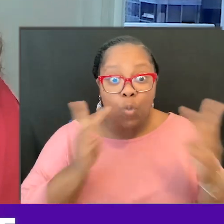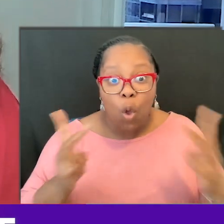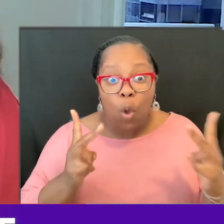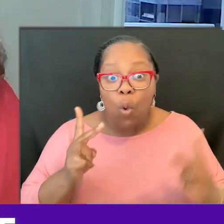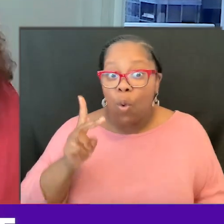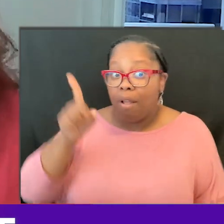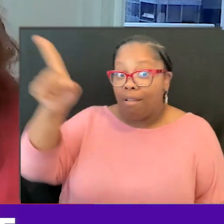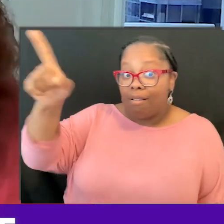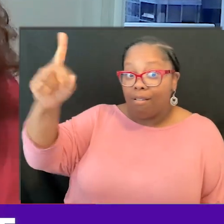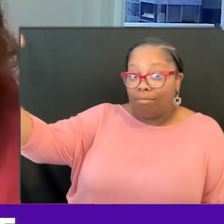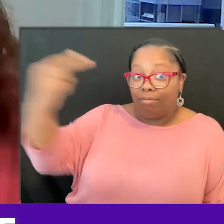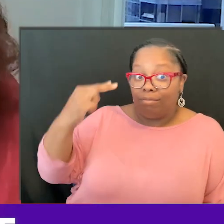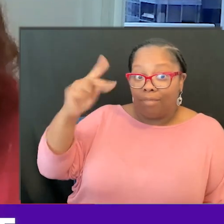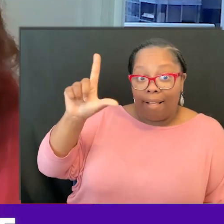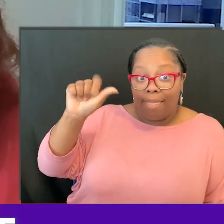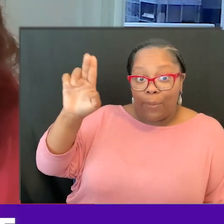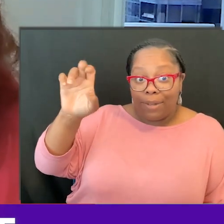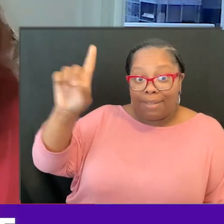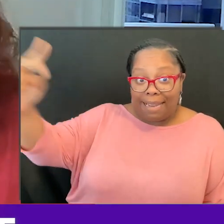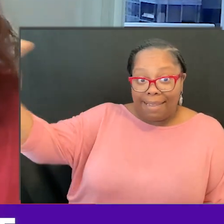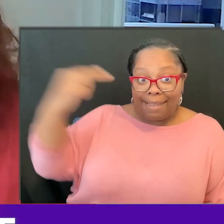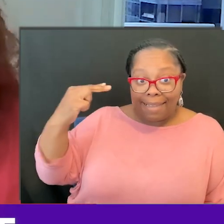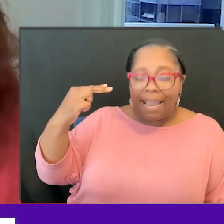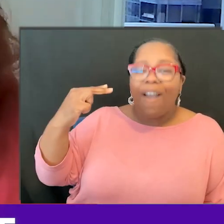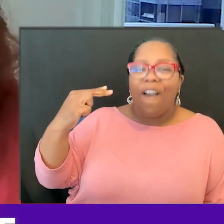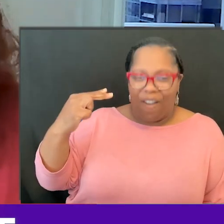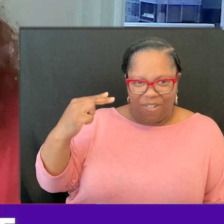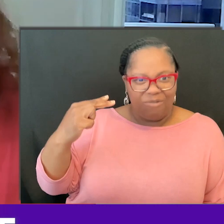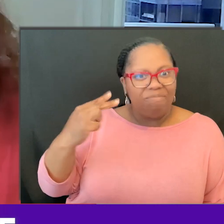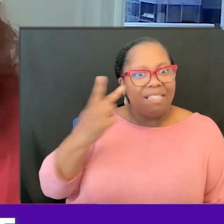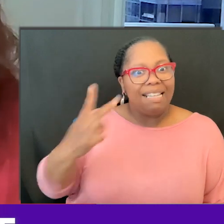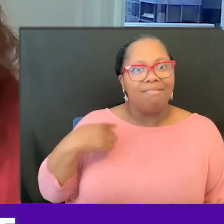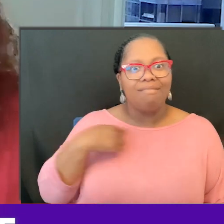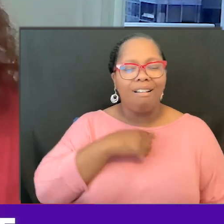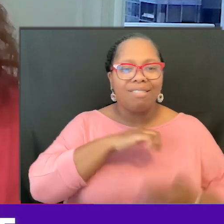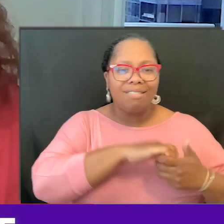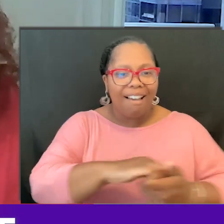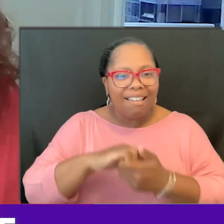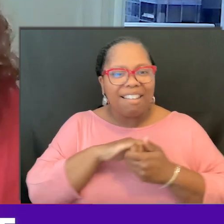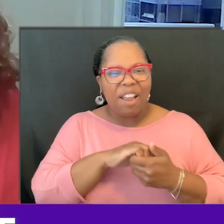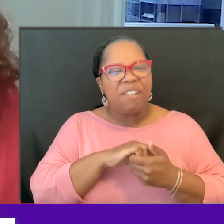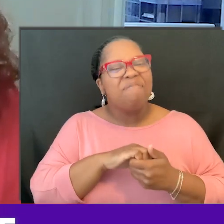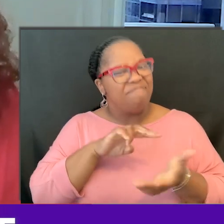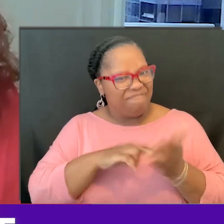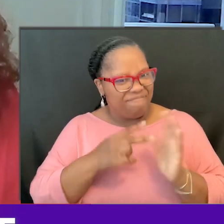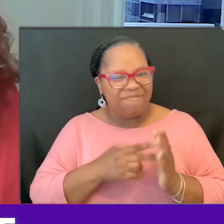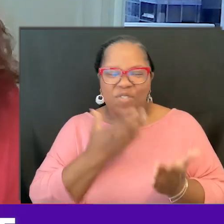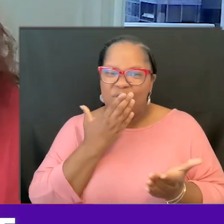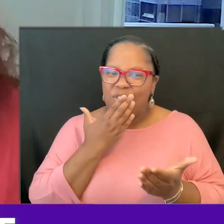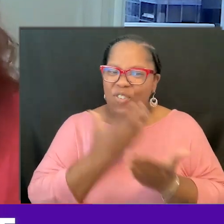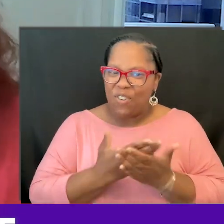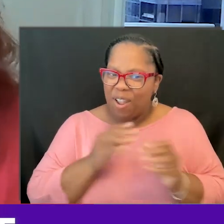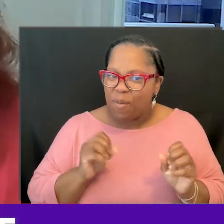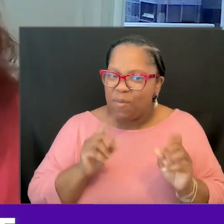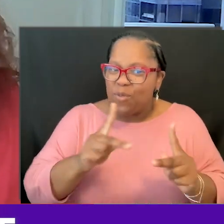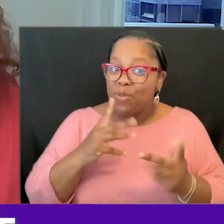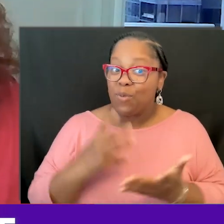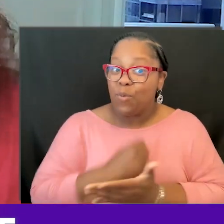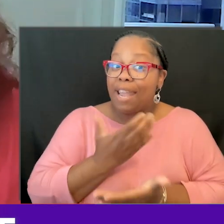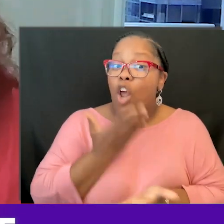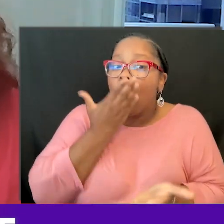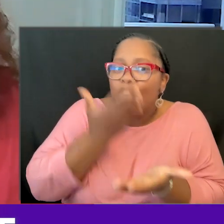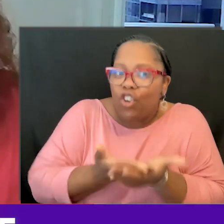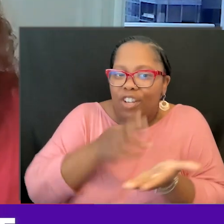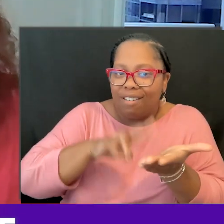solidarity is good for our ability to win a good contract. Tomorrow,